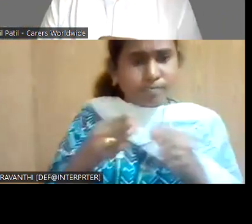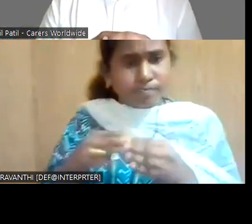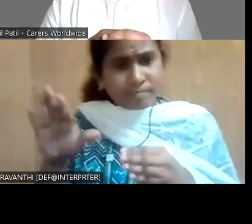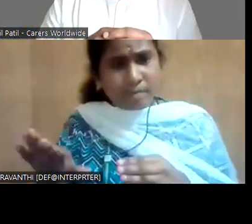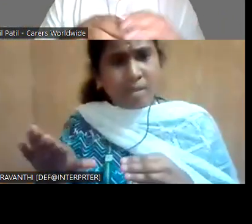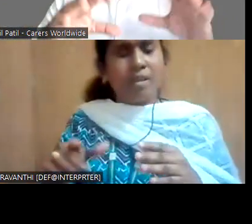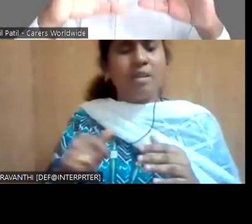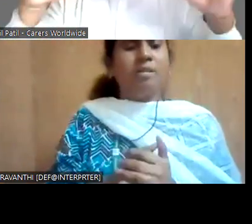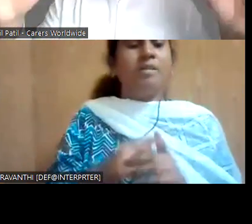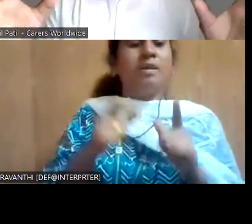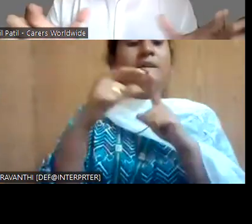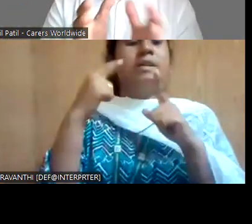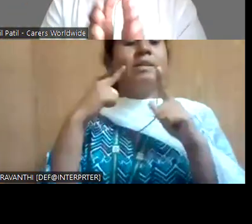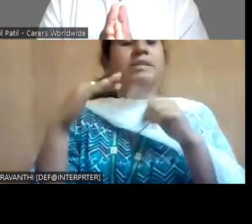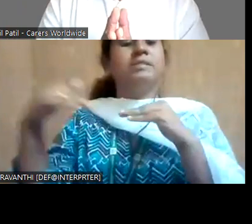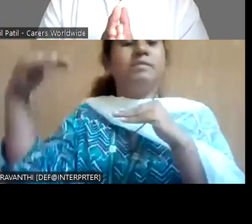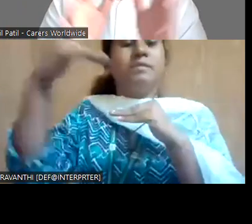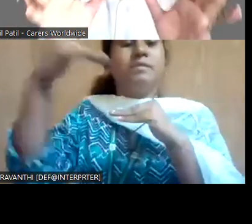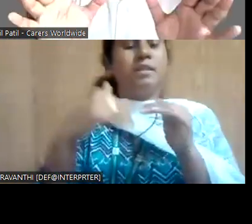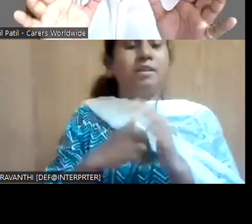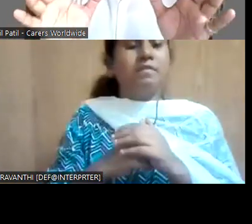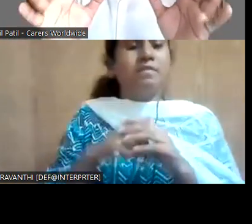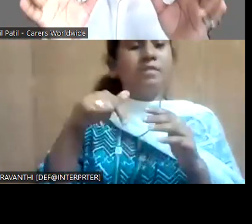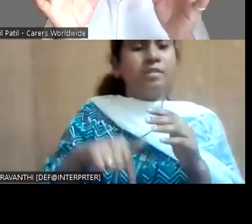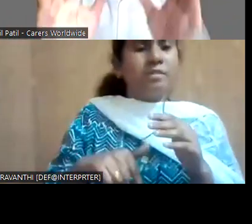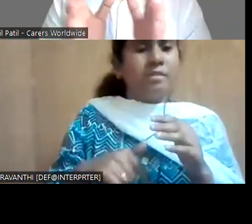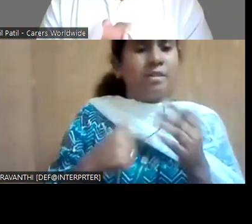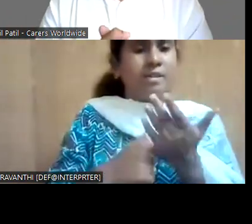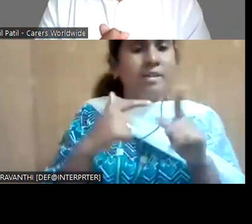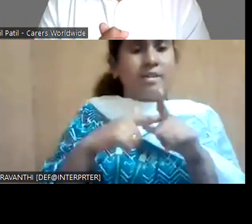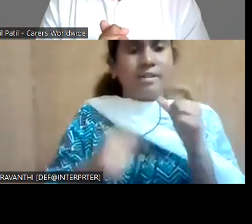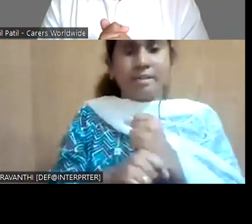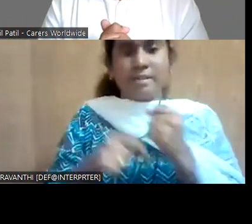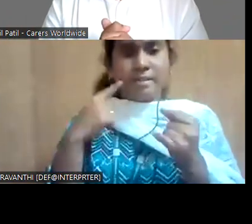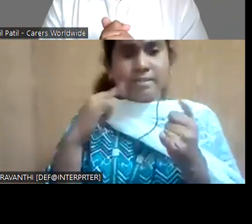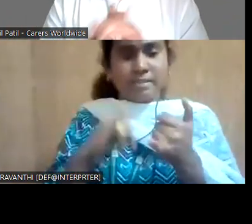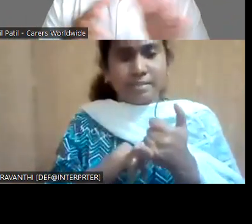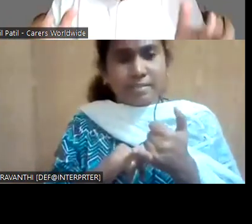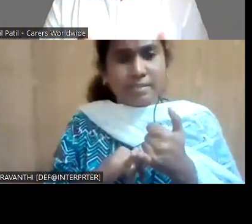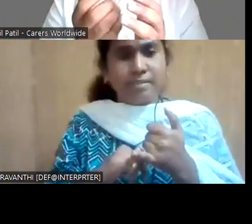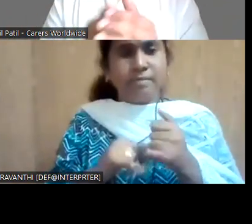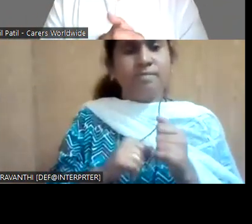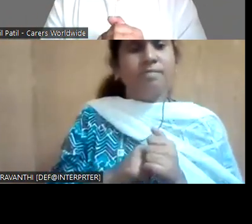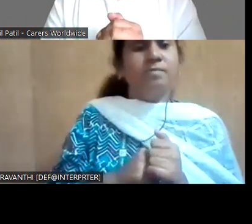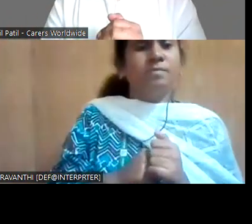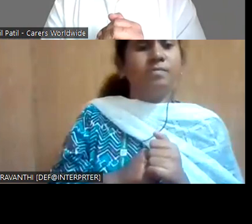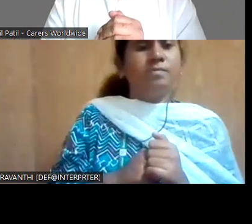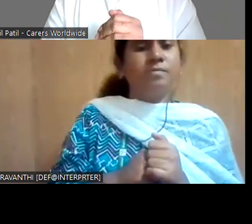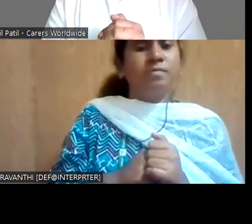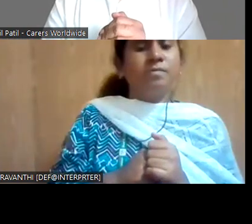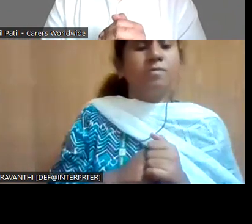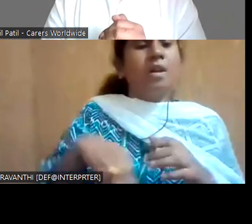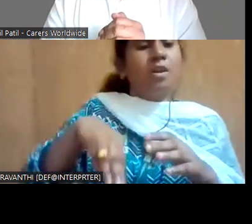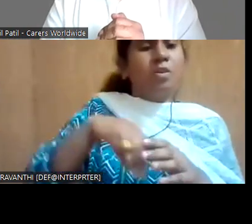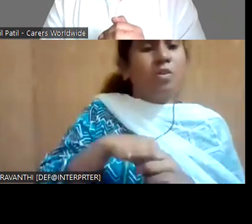level associations. These are the registered organizations. Today, we have 18 organizations we have promoted, along with our partner organization